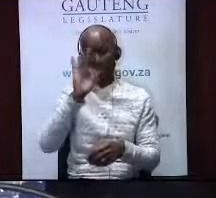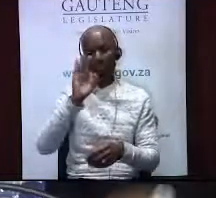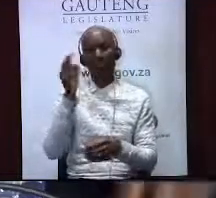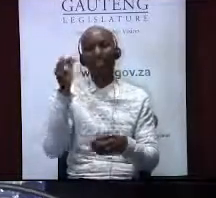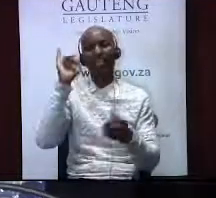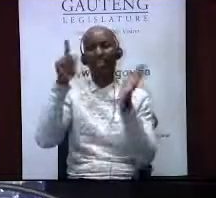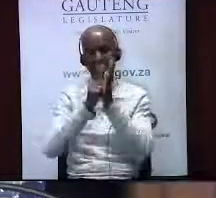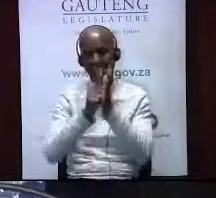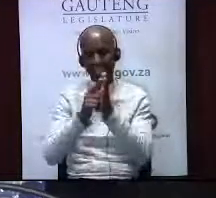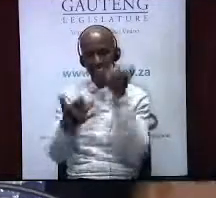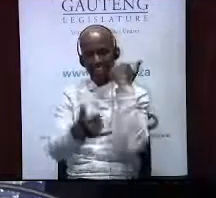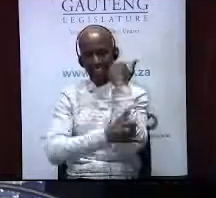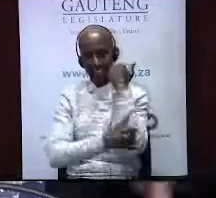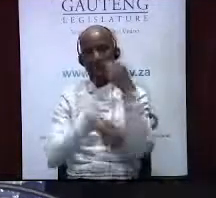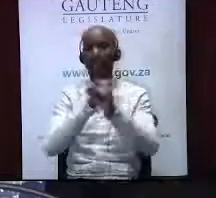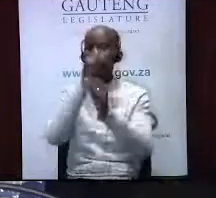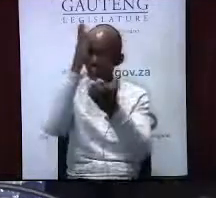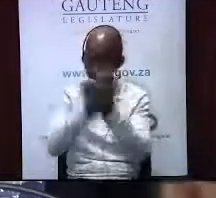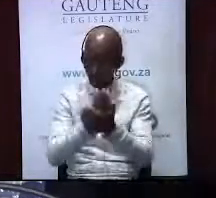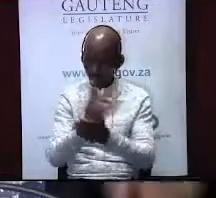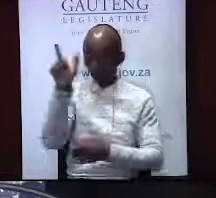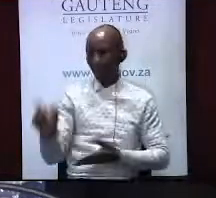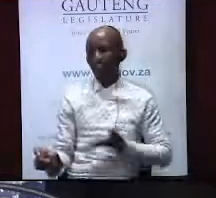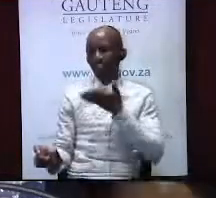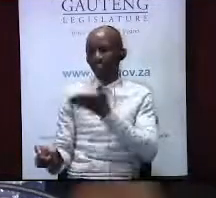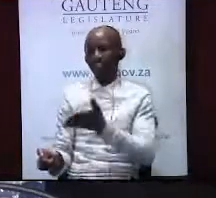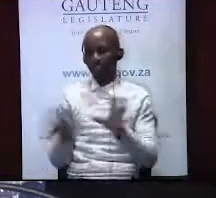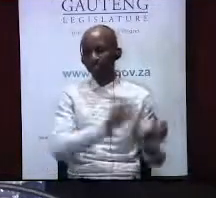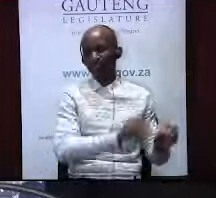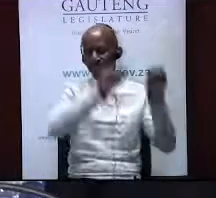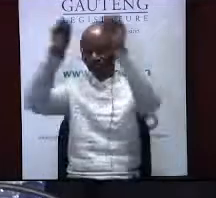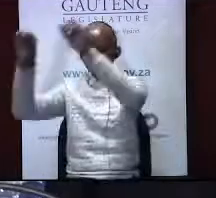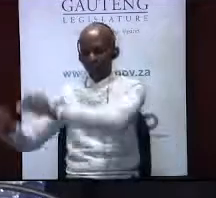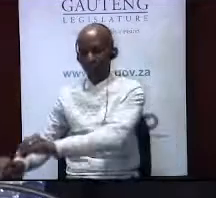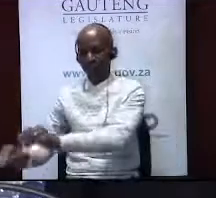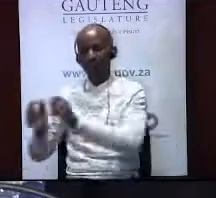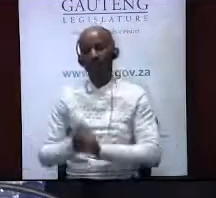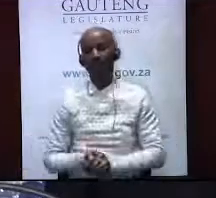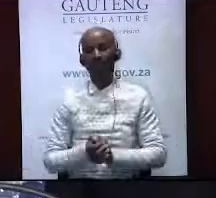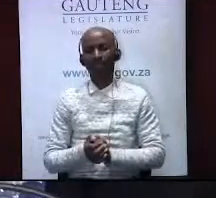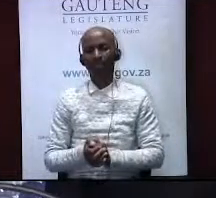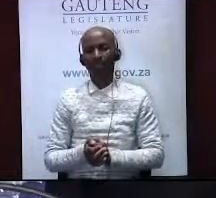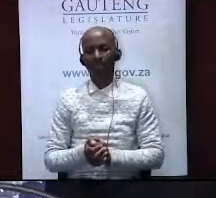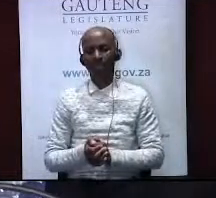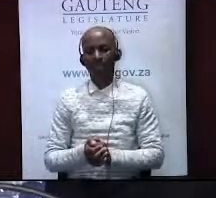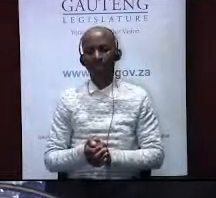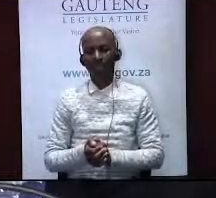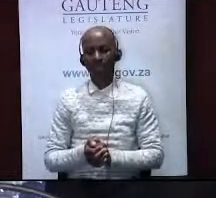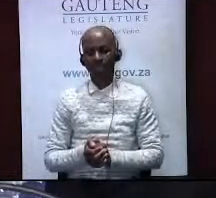country, ensure that this person is deported.